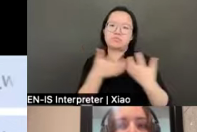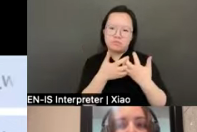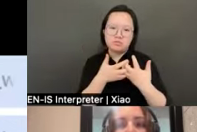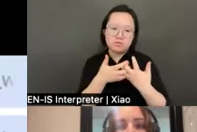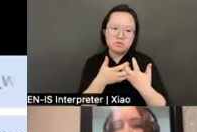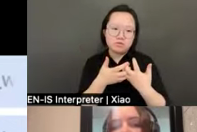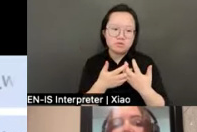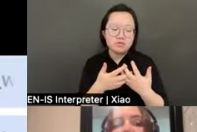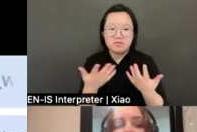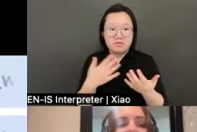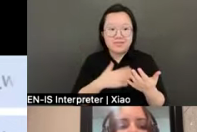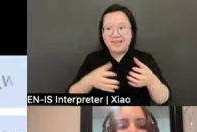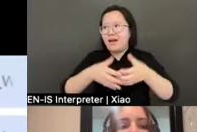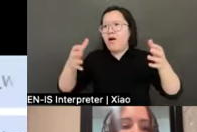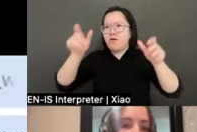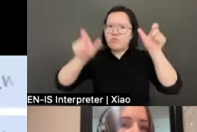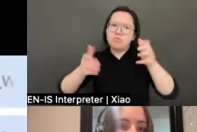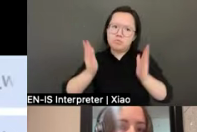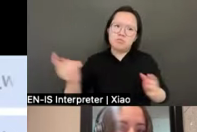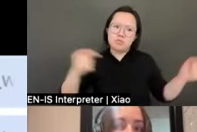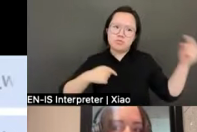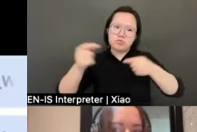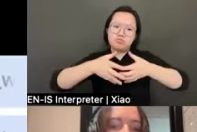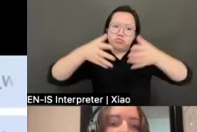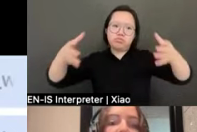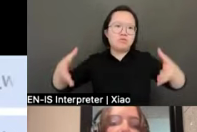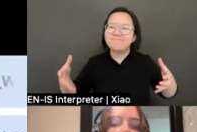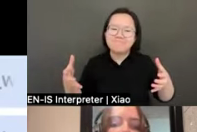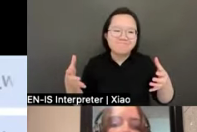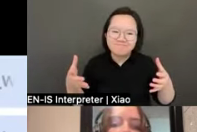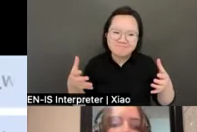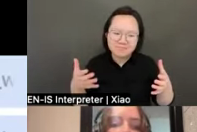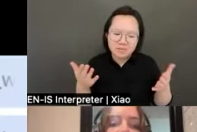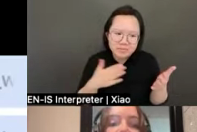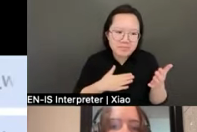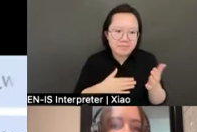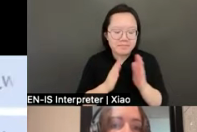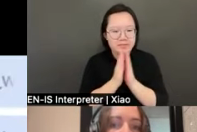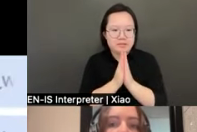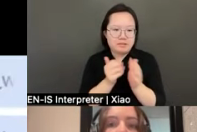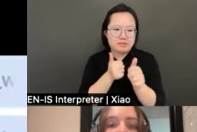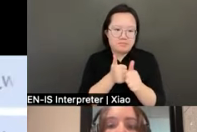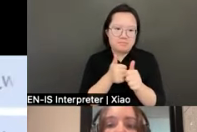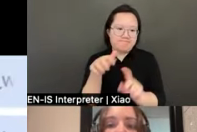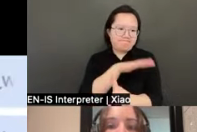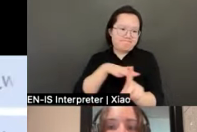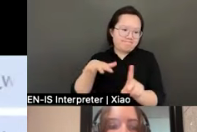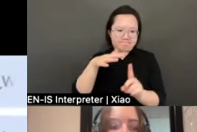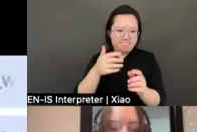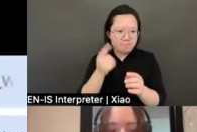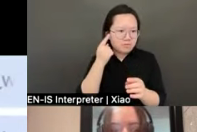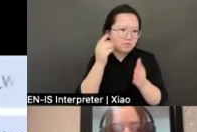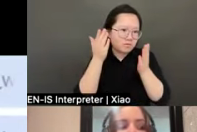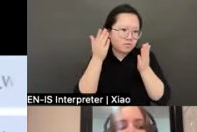high numbers. You can really write what you think is realistic and achievable for